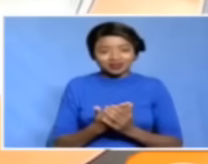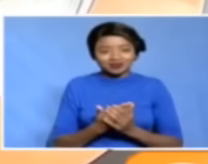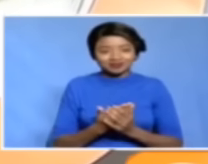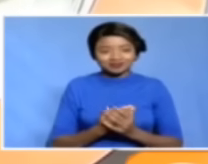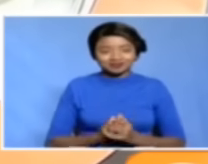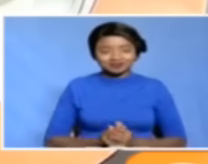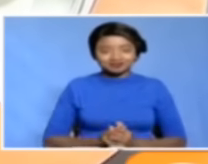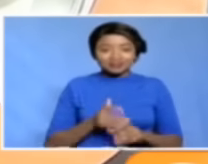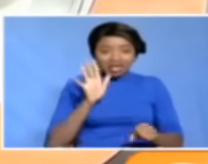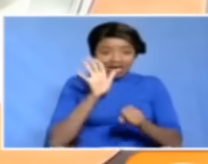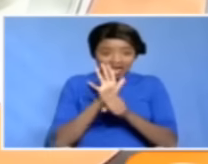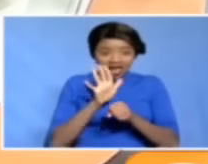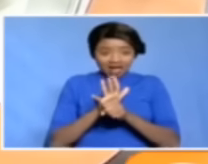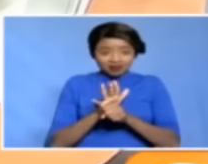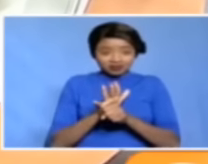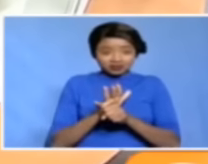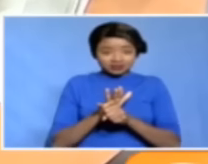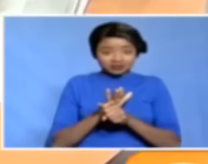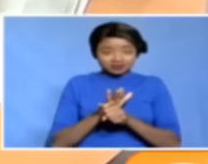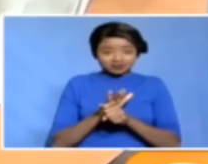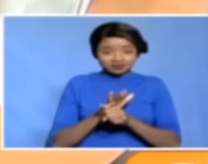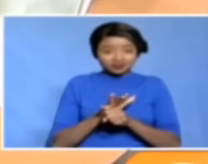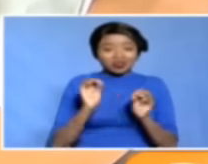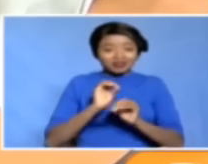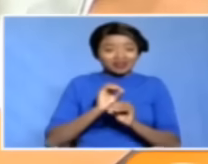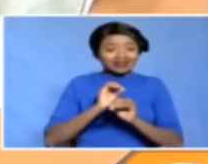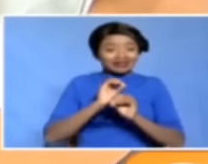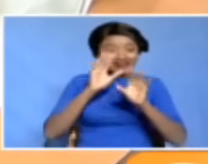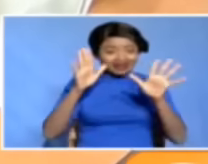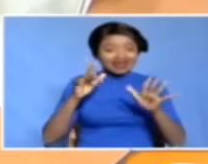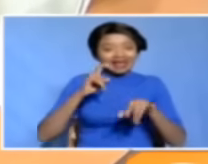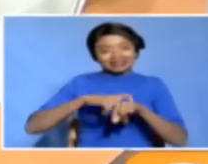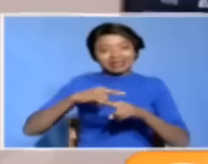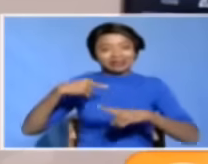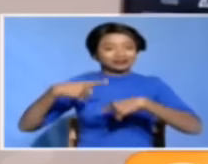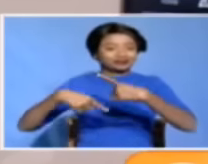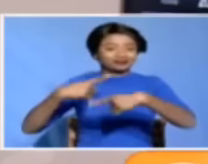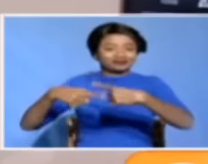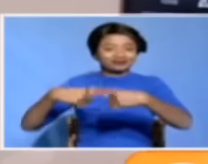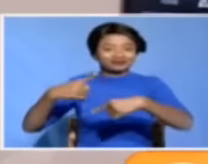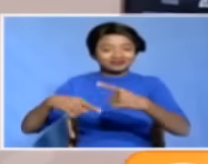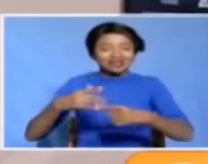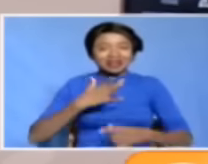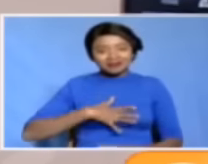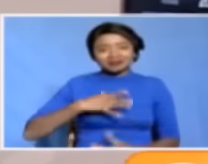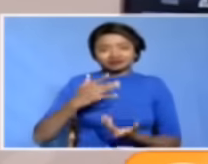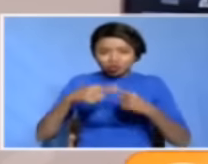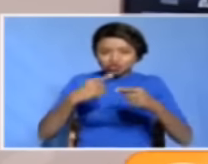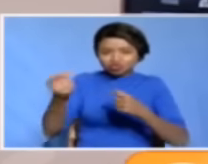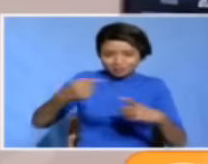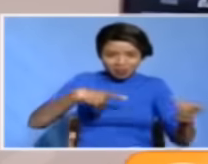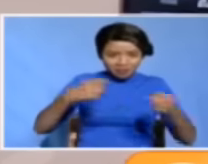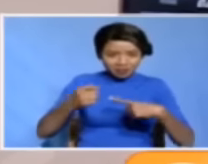sir. A lot more will be clearer as time comes. Keep talking to us.